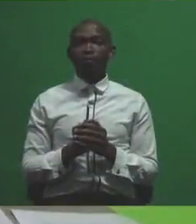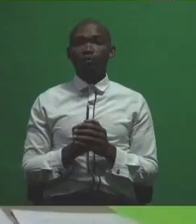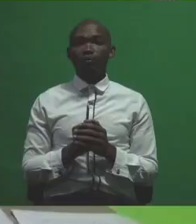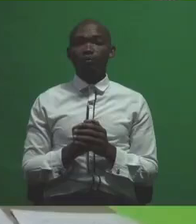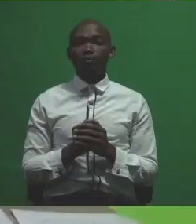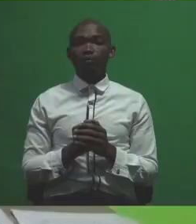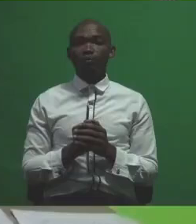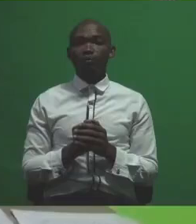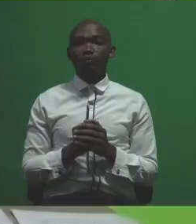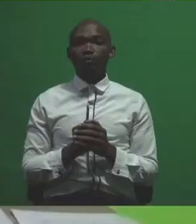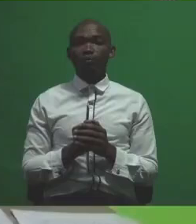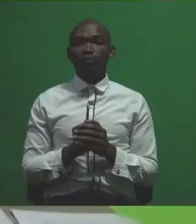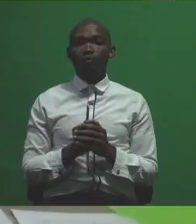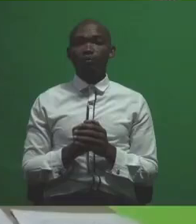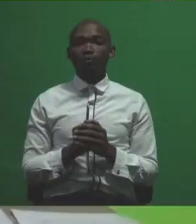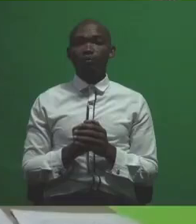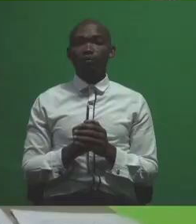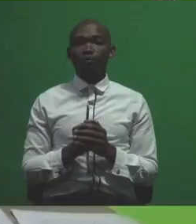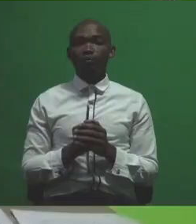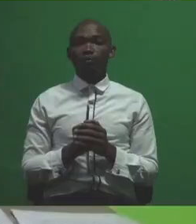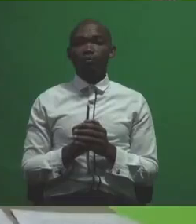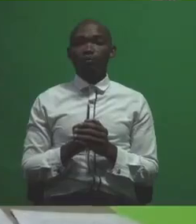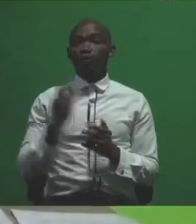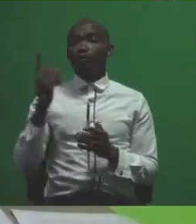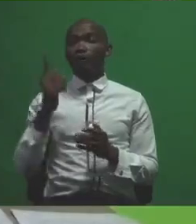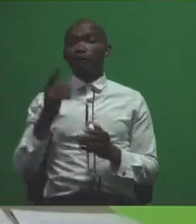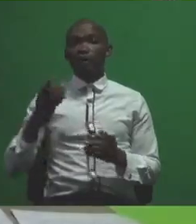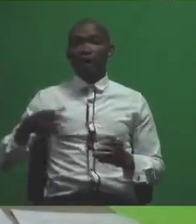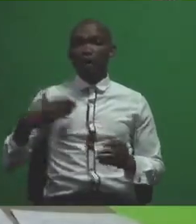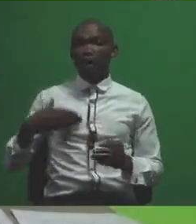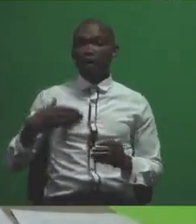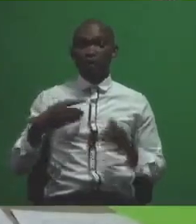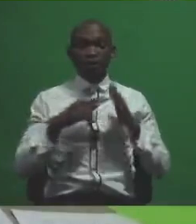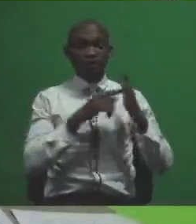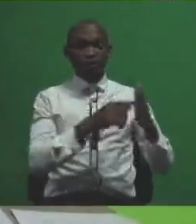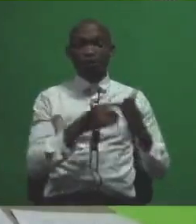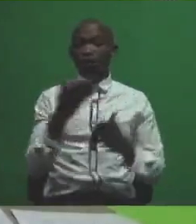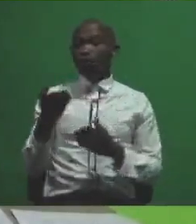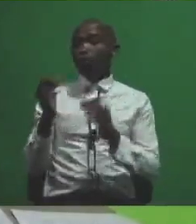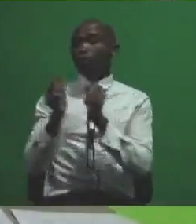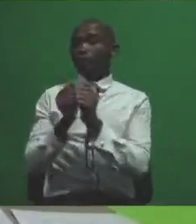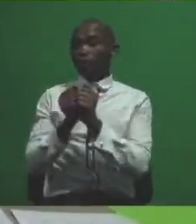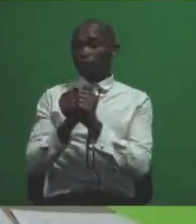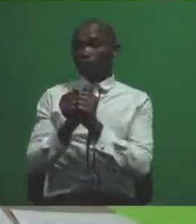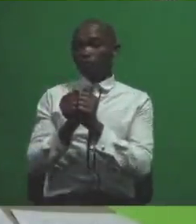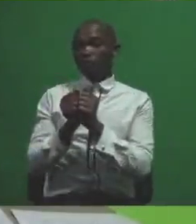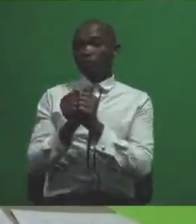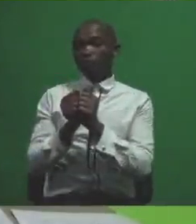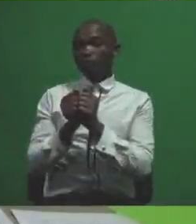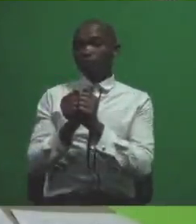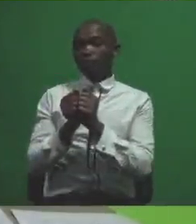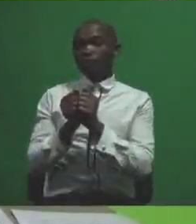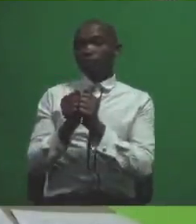First, I want you to show something. I have got this surprise. I want